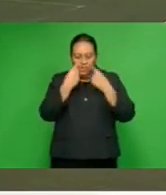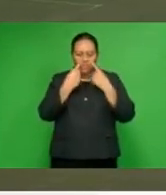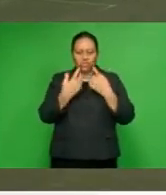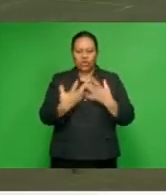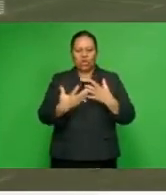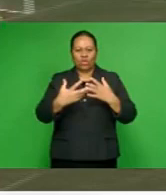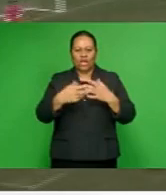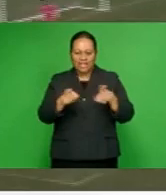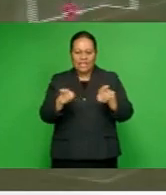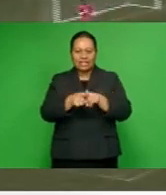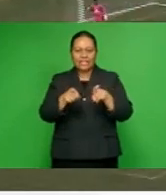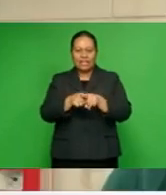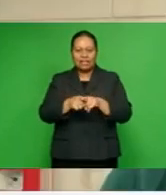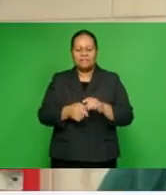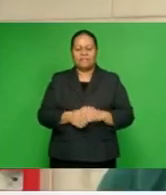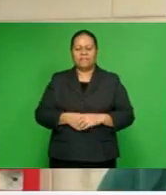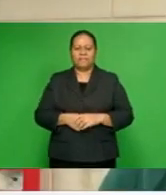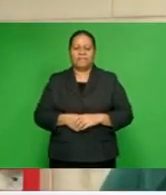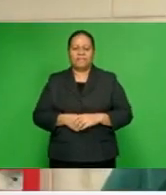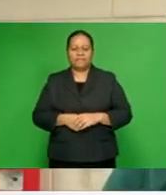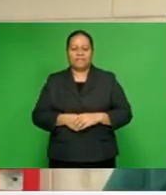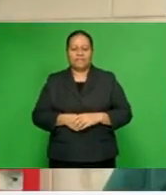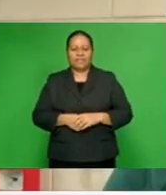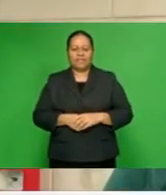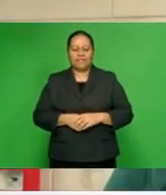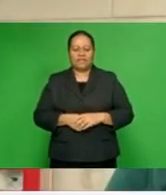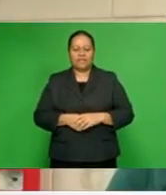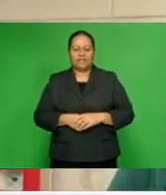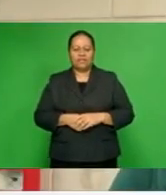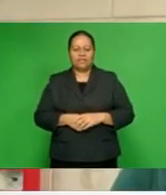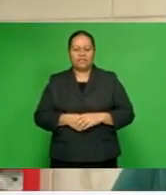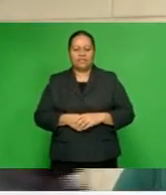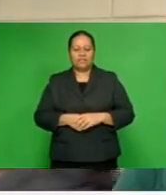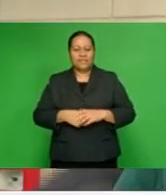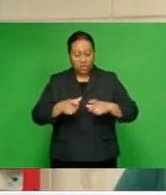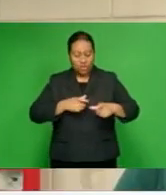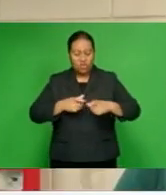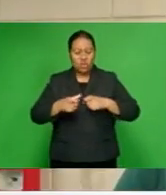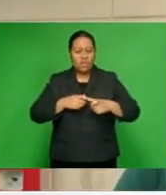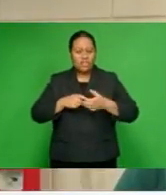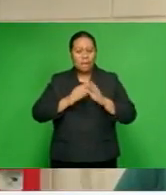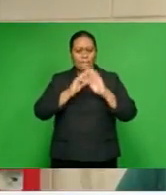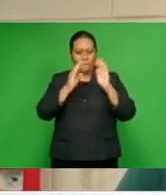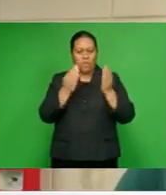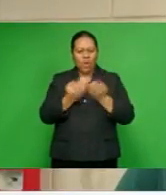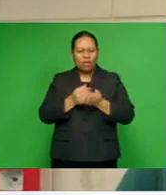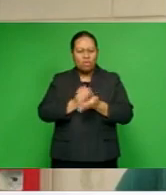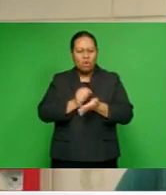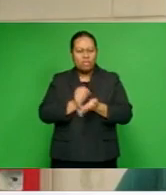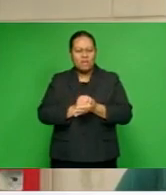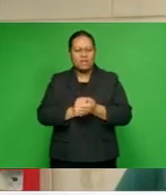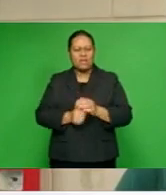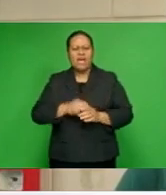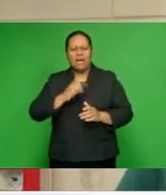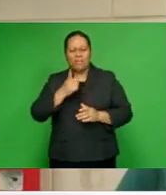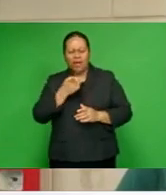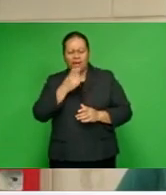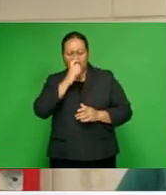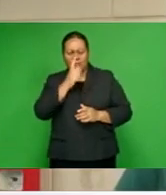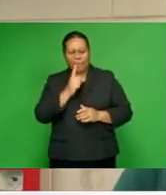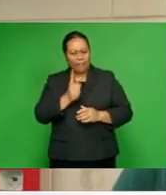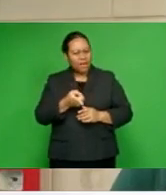We managed the ball well, but not aggressive enough to provide